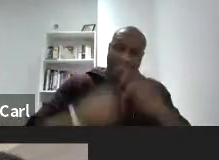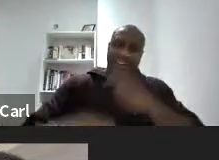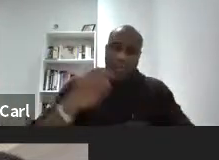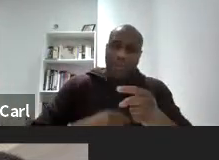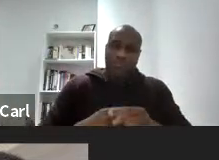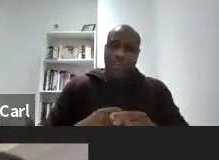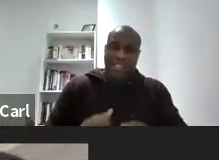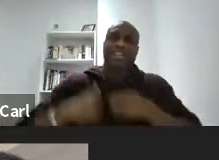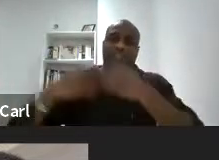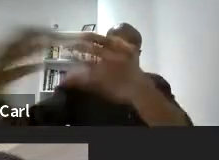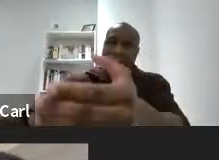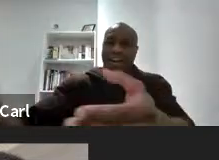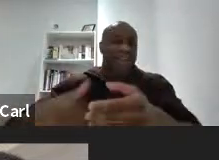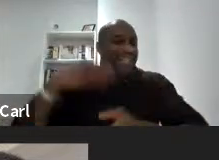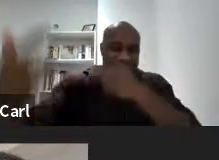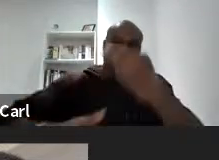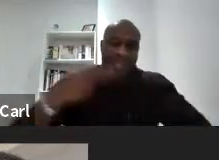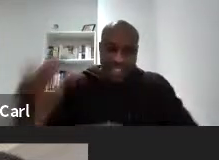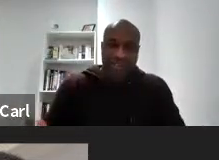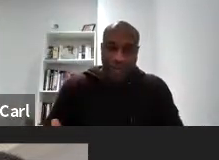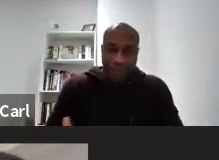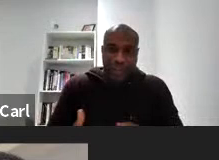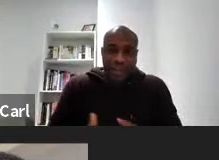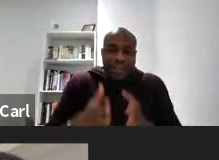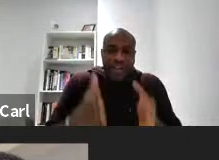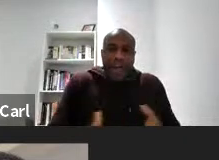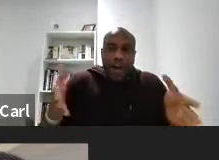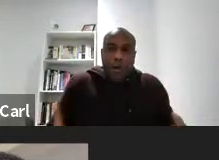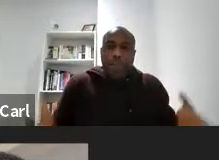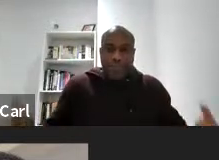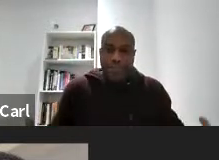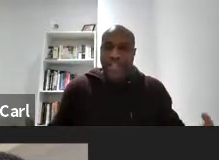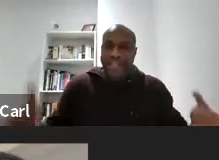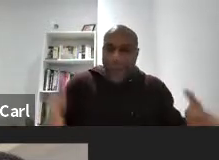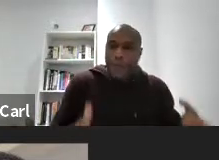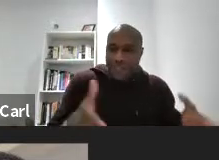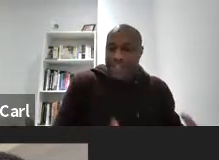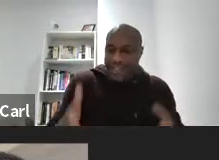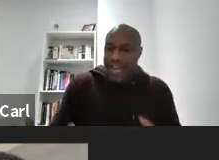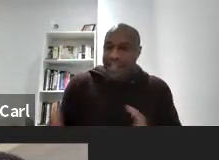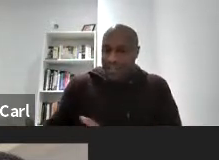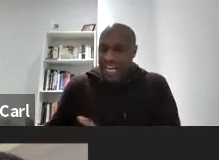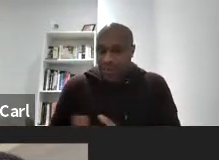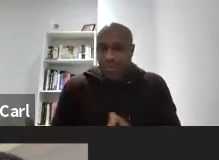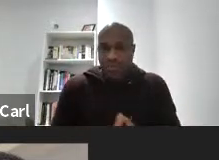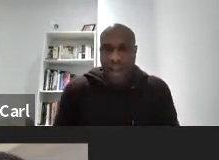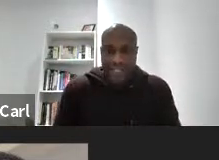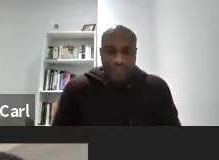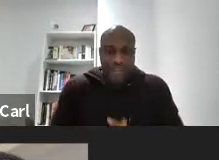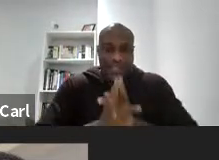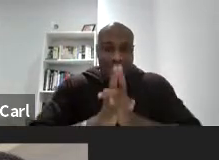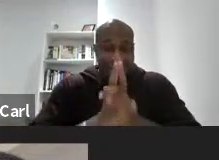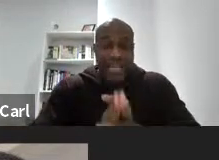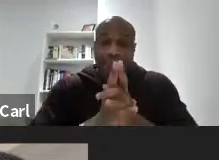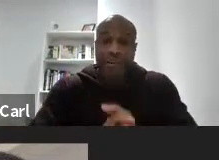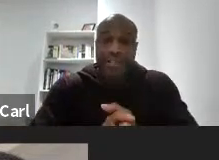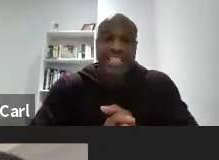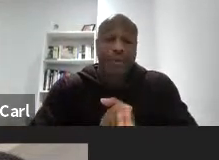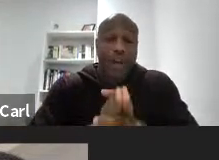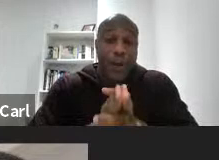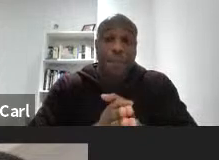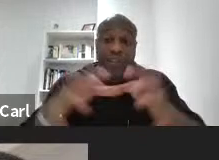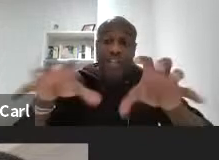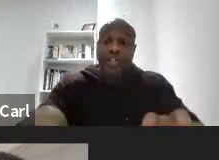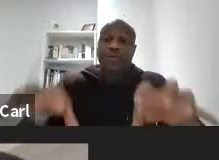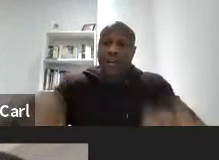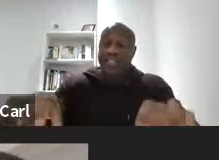back, iterating on what we created, going back out, et cetera, et cetera. That whole process helped us get to the stage where we're at. And it's the same process